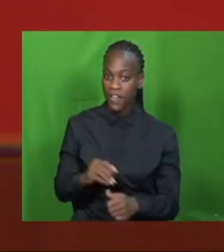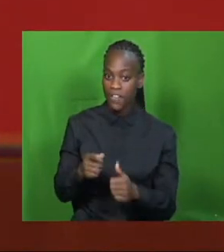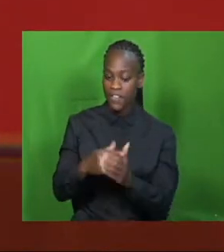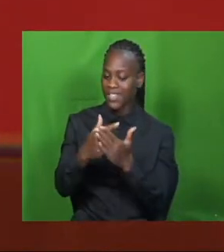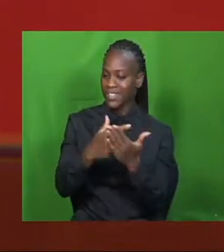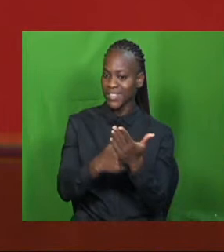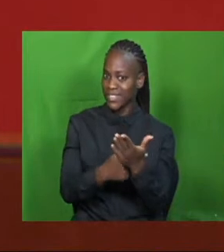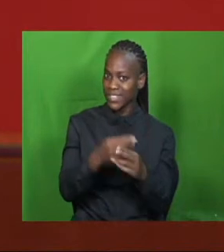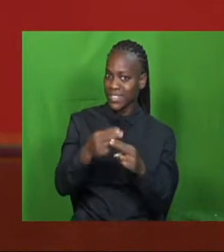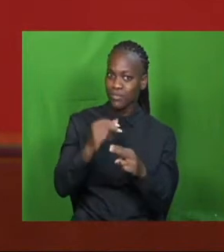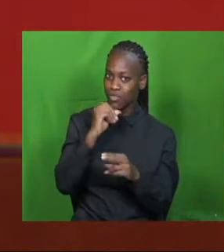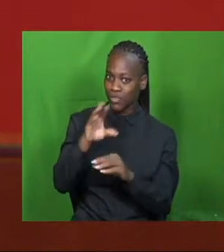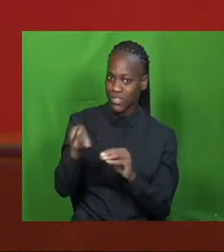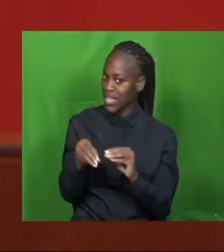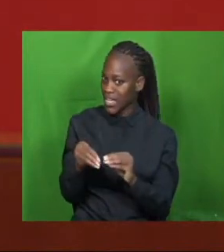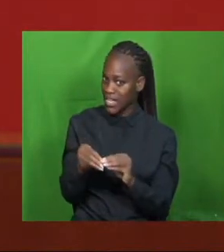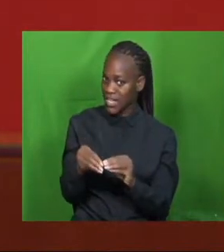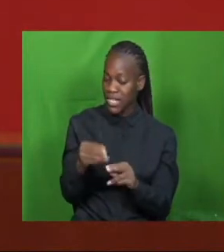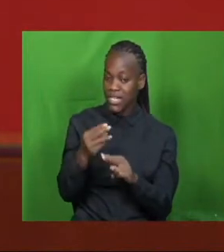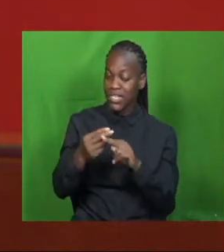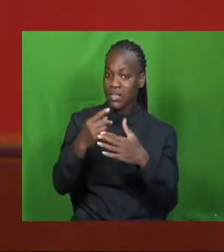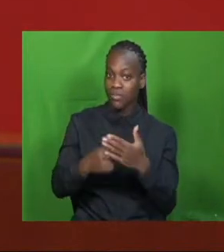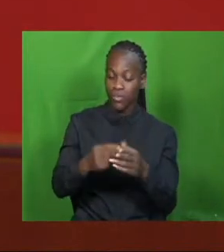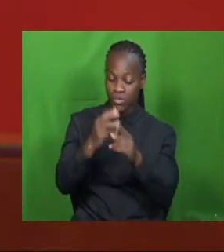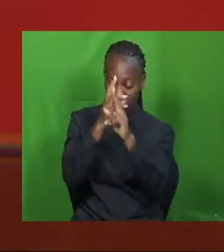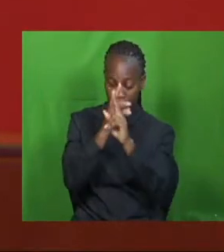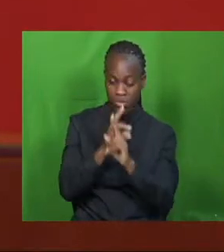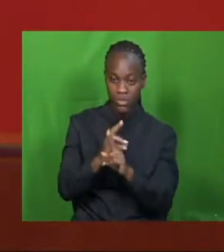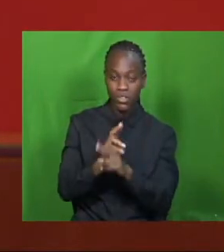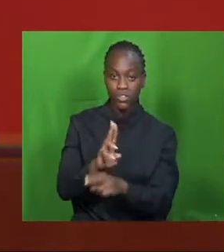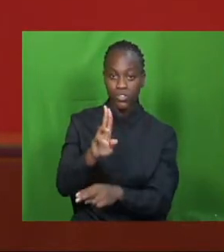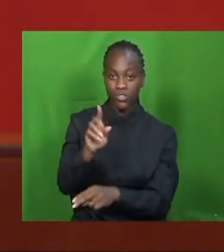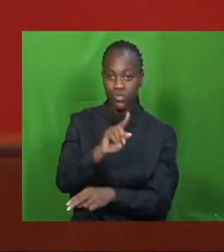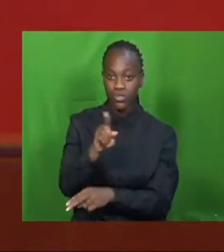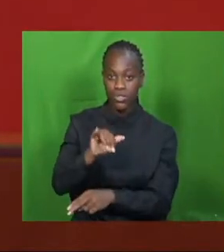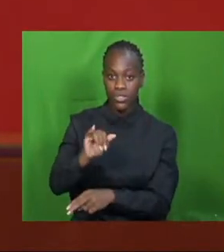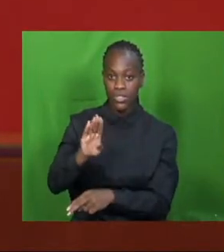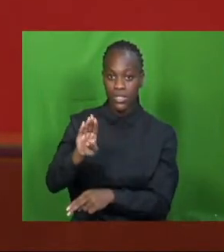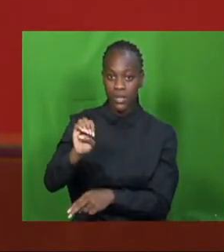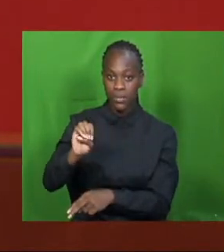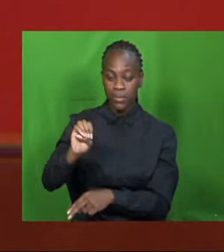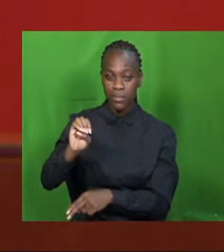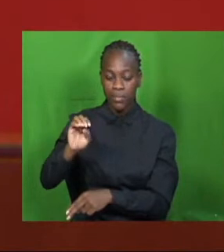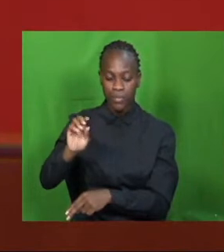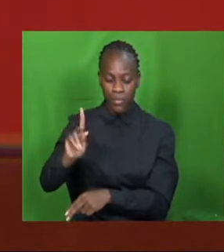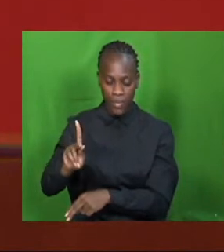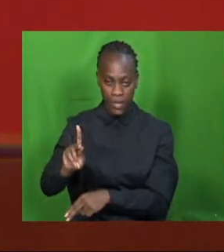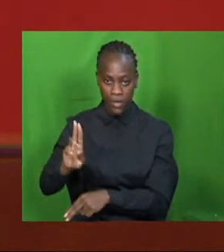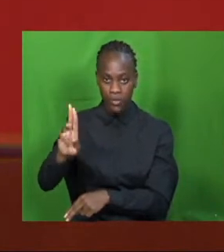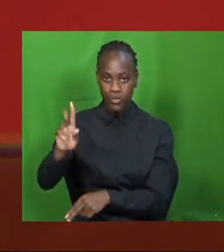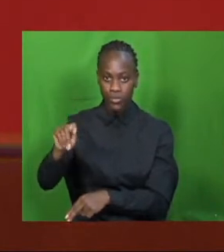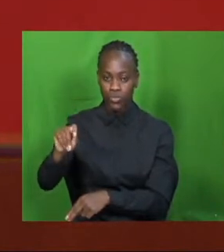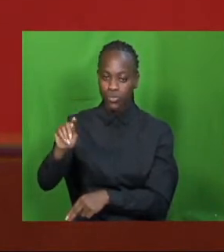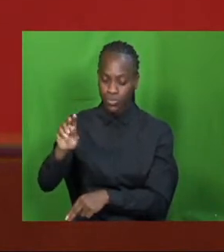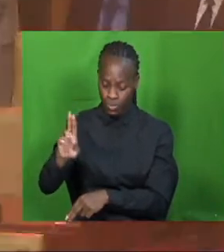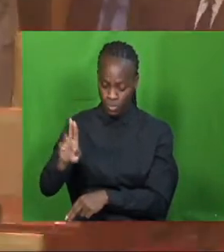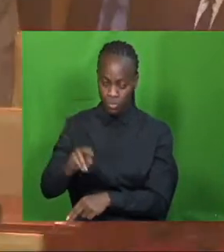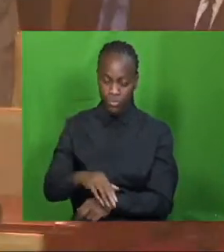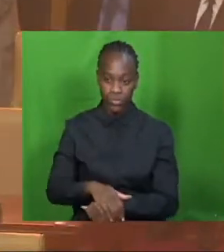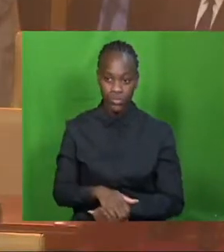and re-emphasized by the chapter in Uganda. Mr. Speaker, you may recollect that that